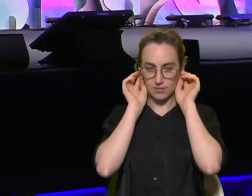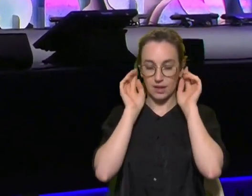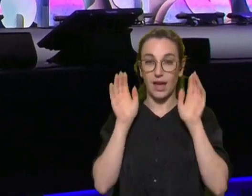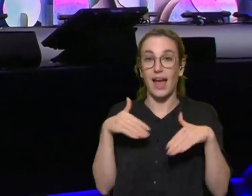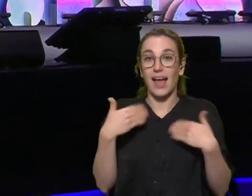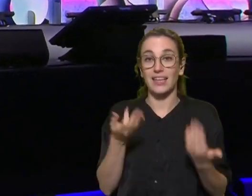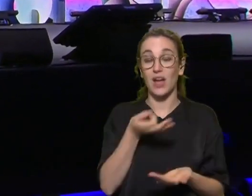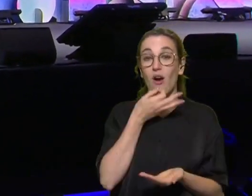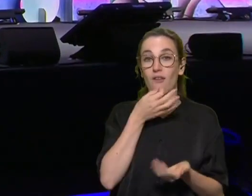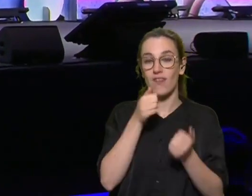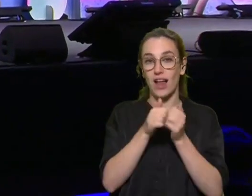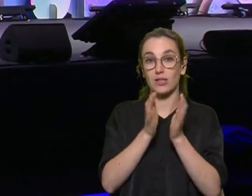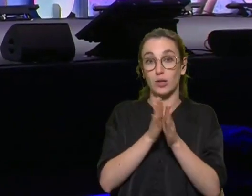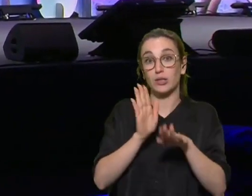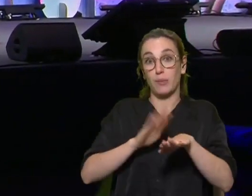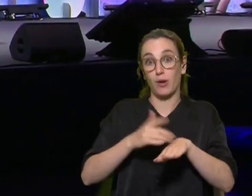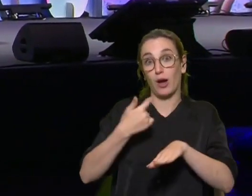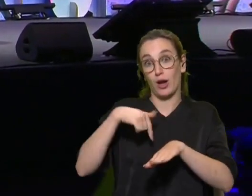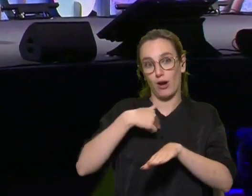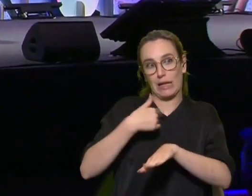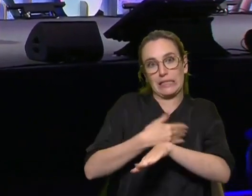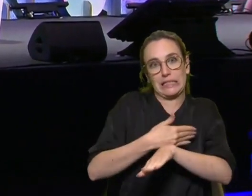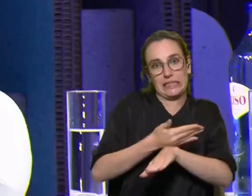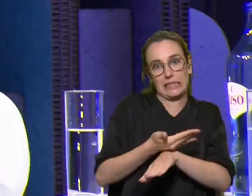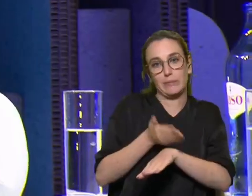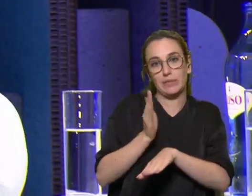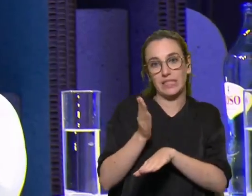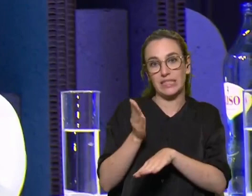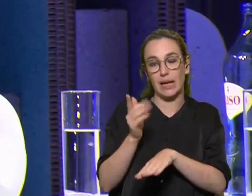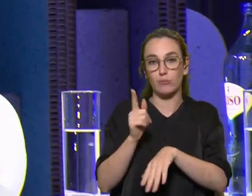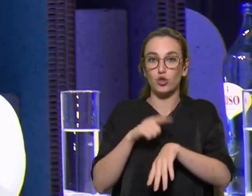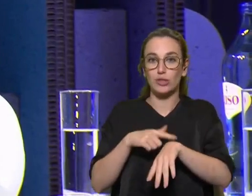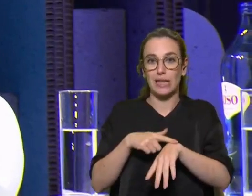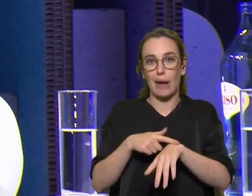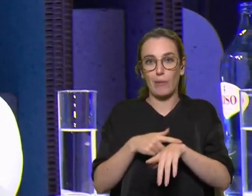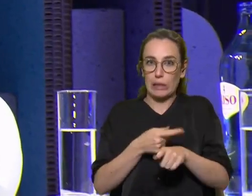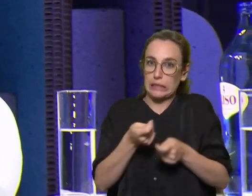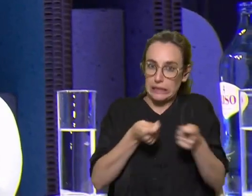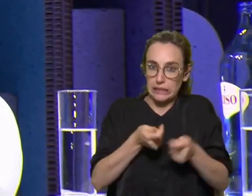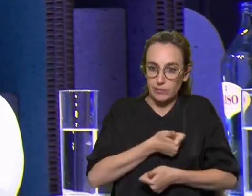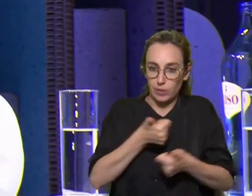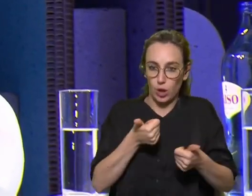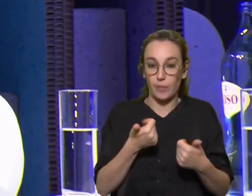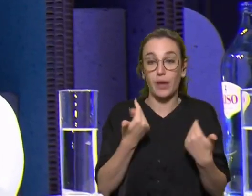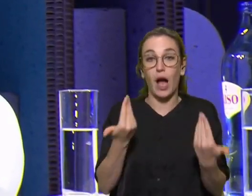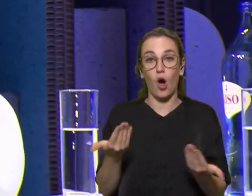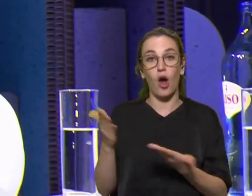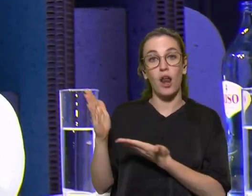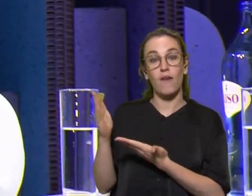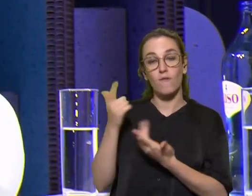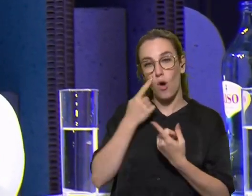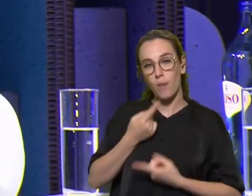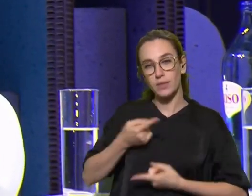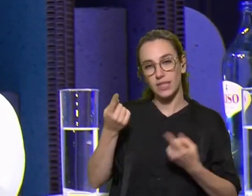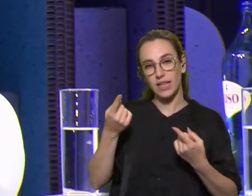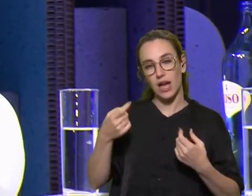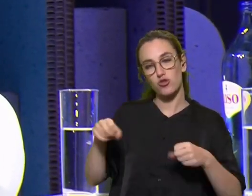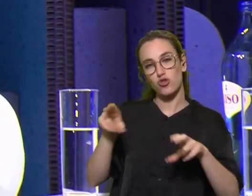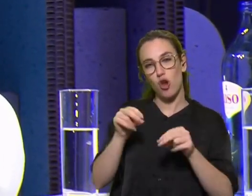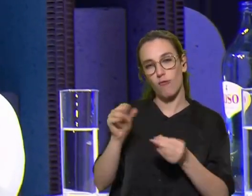start talking, because as we are late, we are going to have to save some time. I would like to